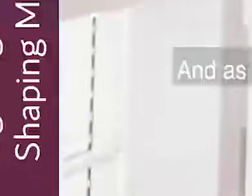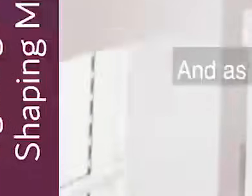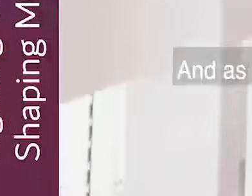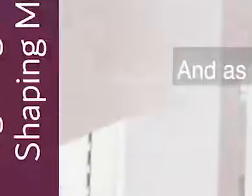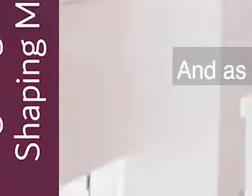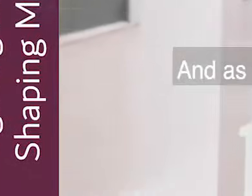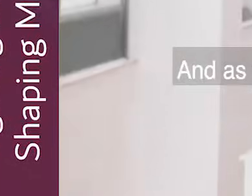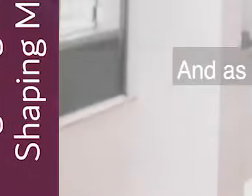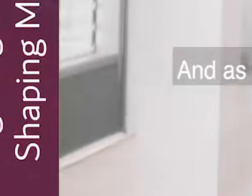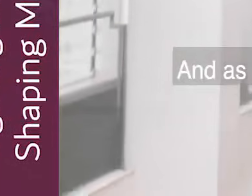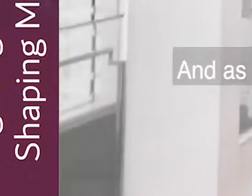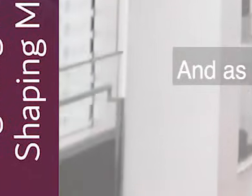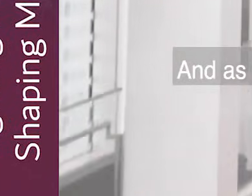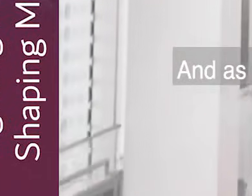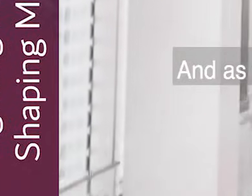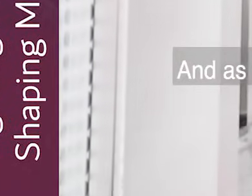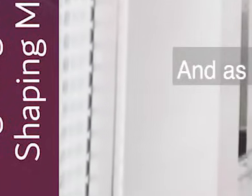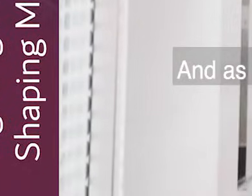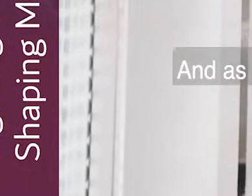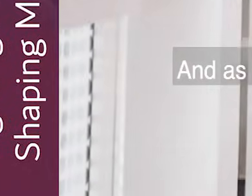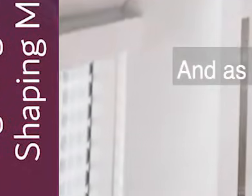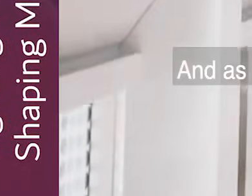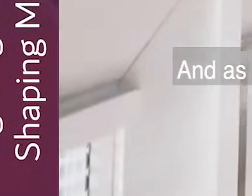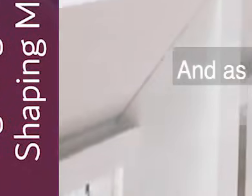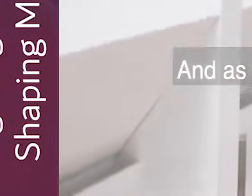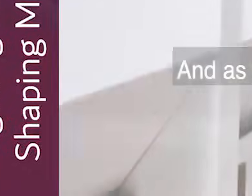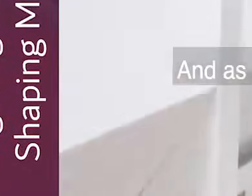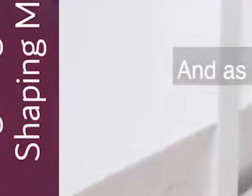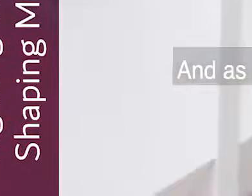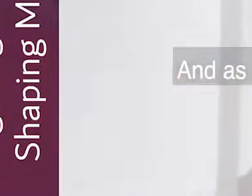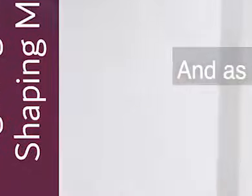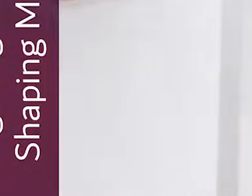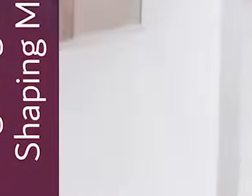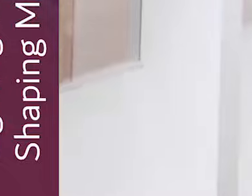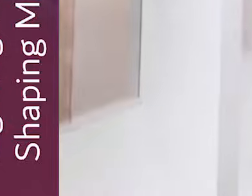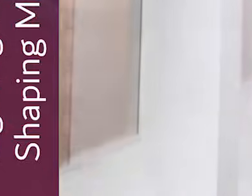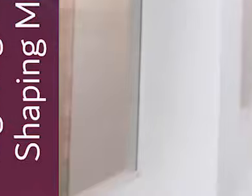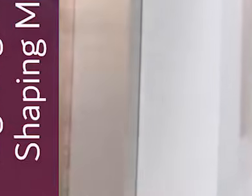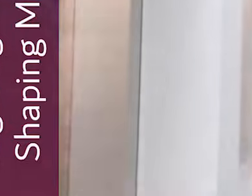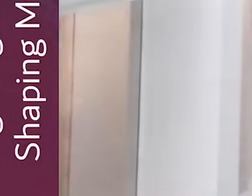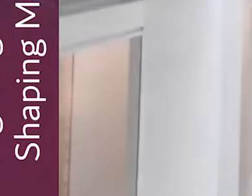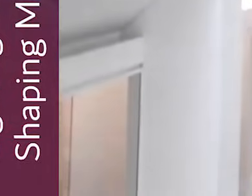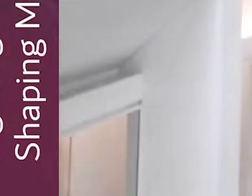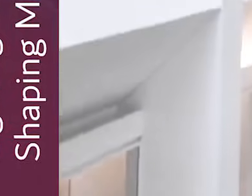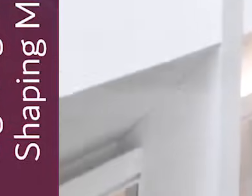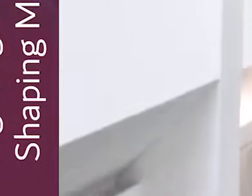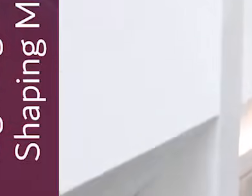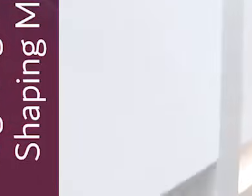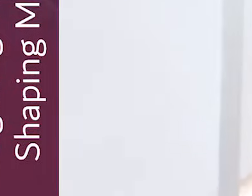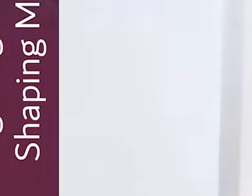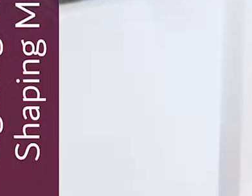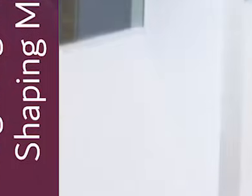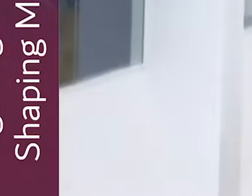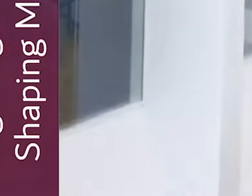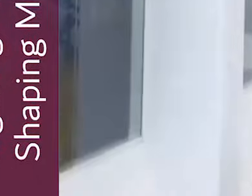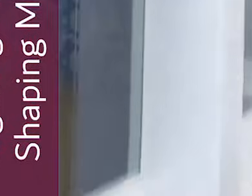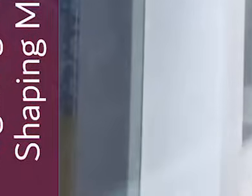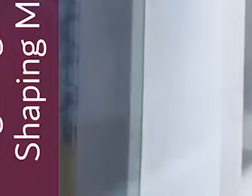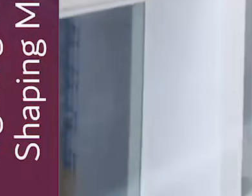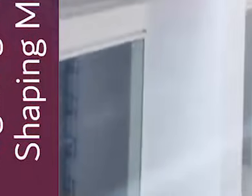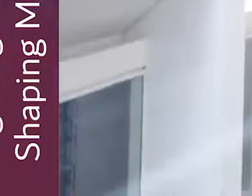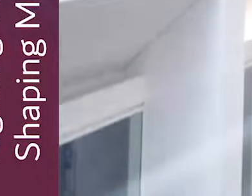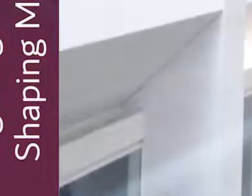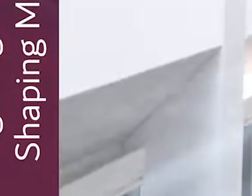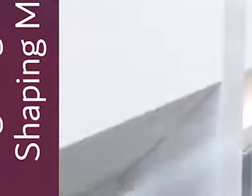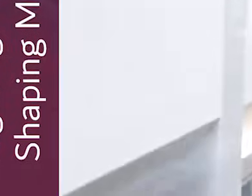on a beautiful another art piece which goes all the way up to the 9th floor. And this piece shows you that this